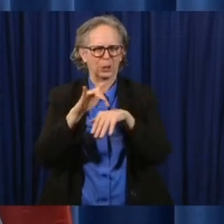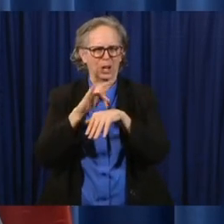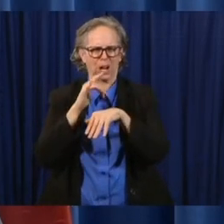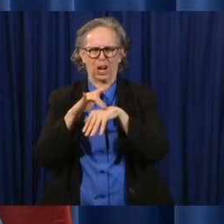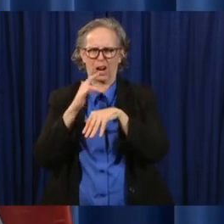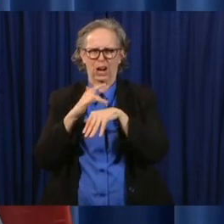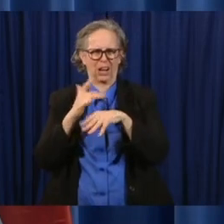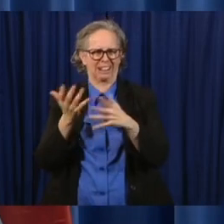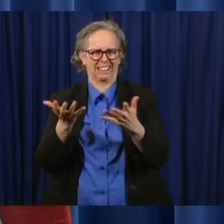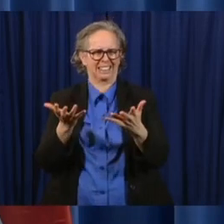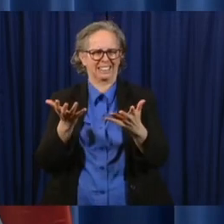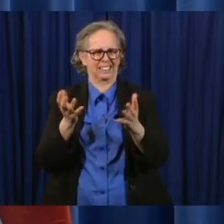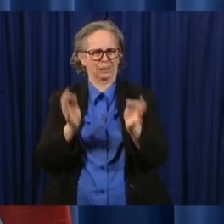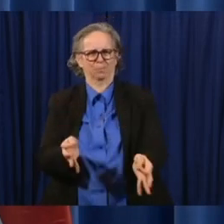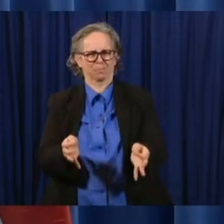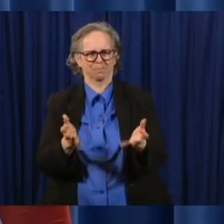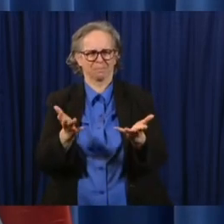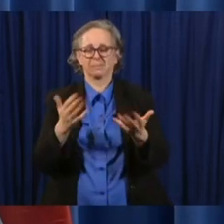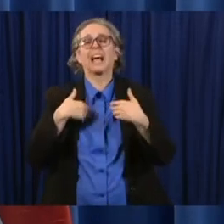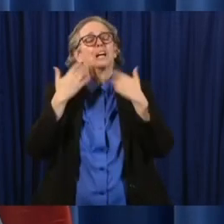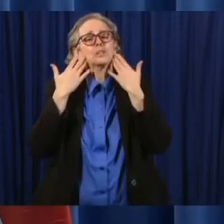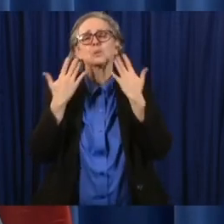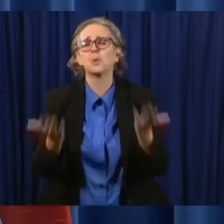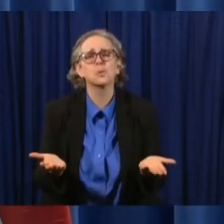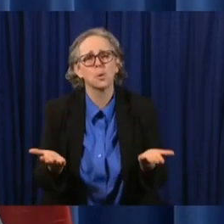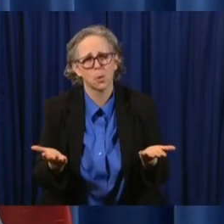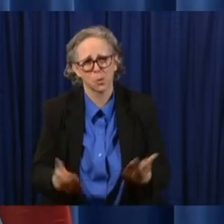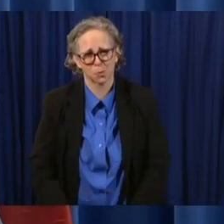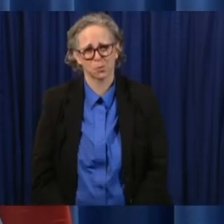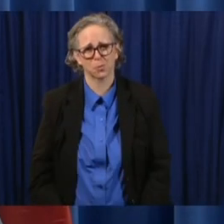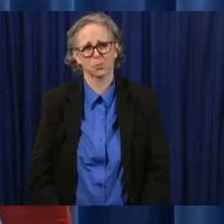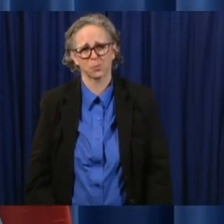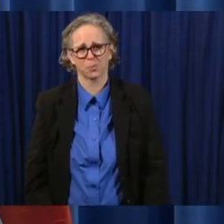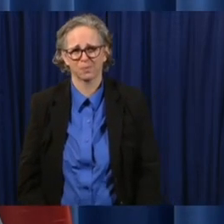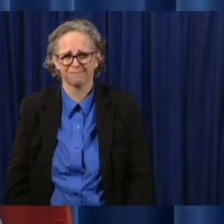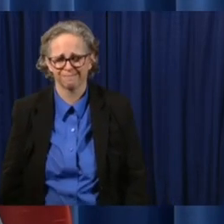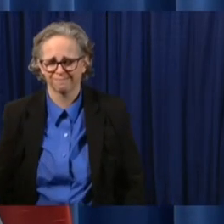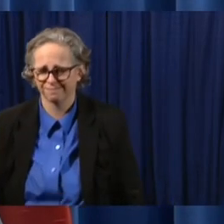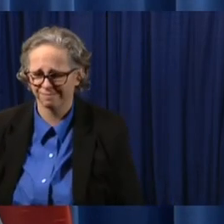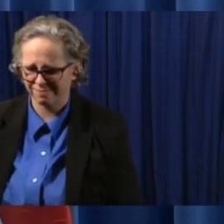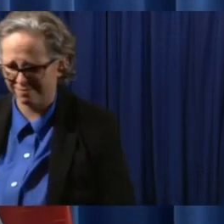I just don't know. All right, thank you.